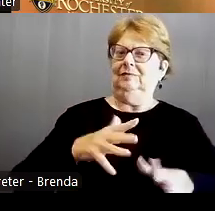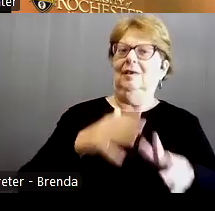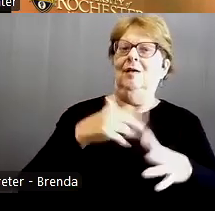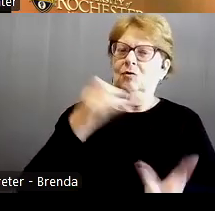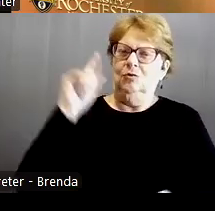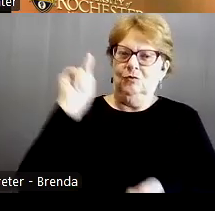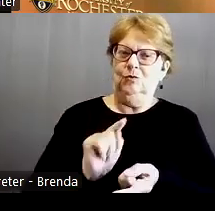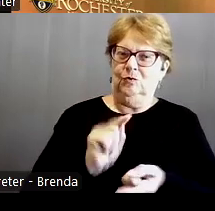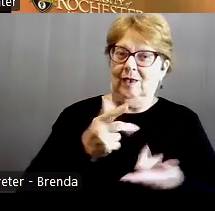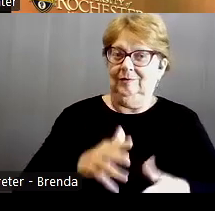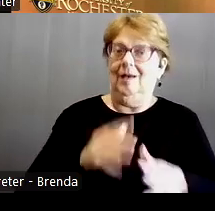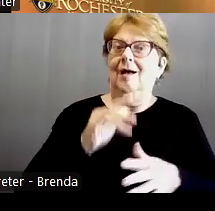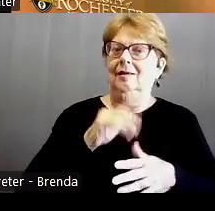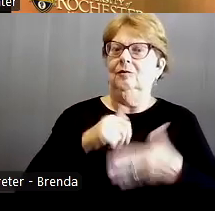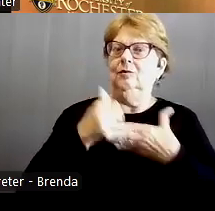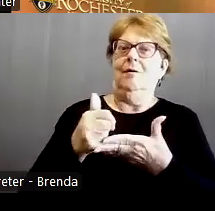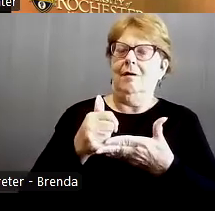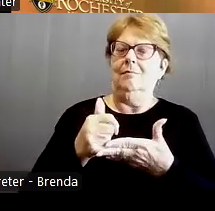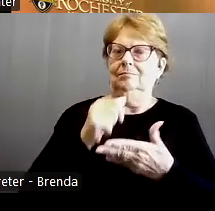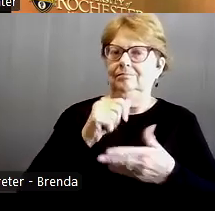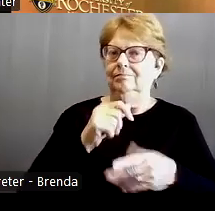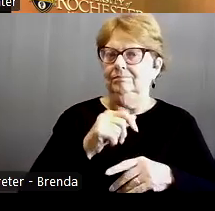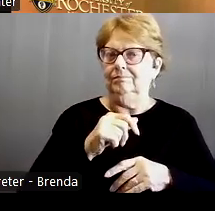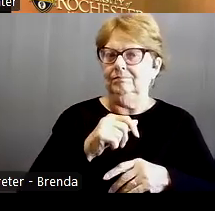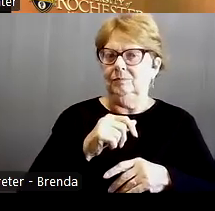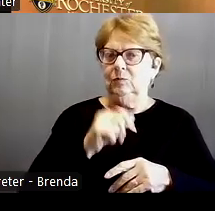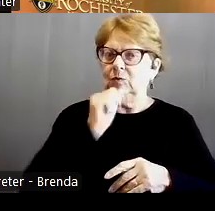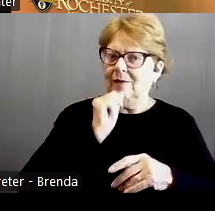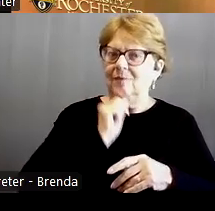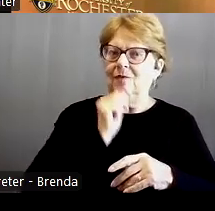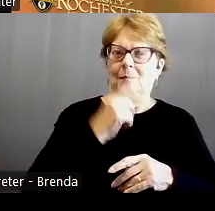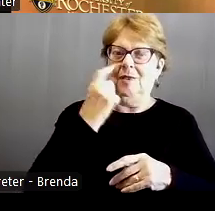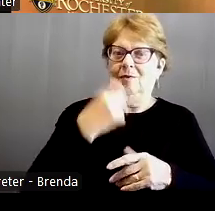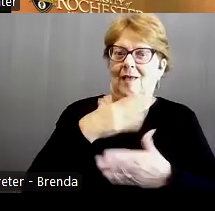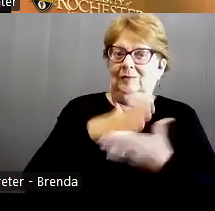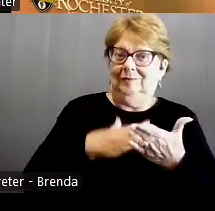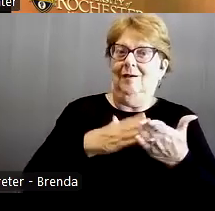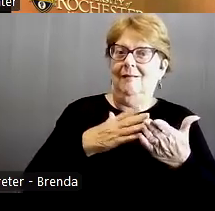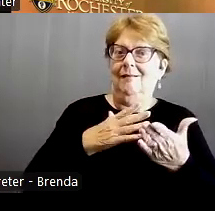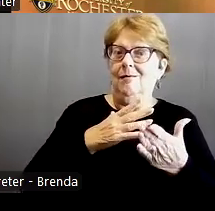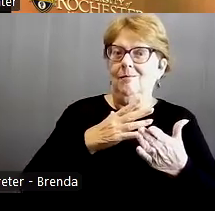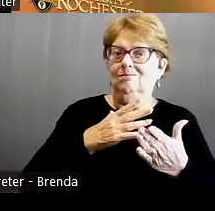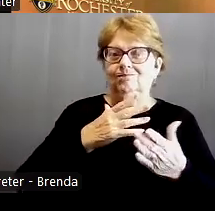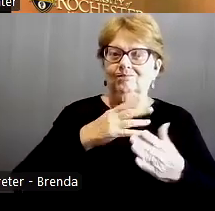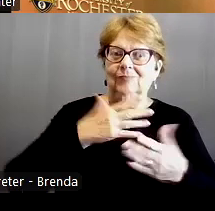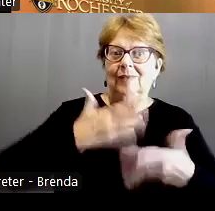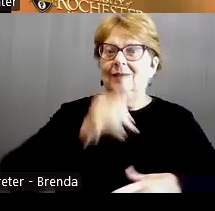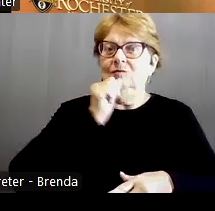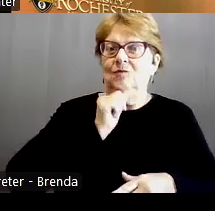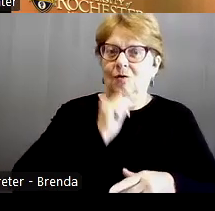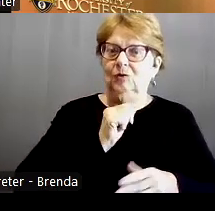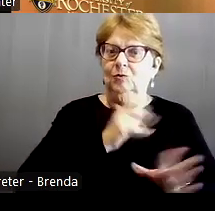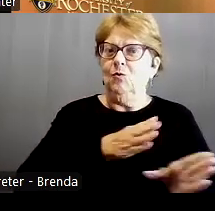if necessary to help them hang with there, because there has to be some degree of anxiety tolerance to move towards anxiety-provoking feelings in order to get them to